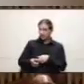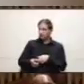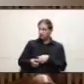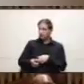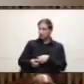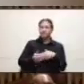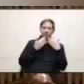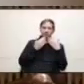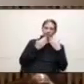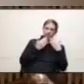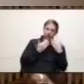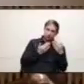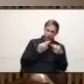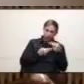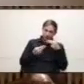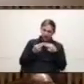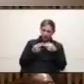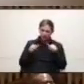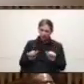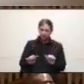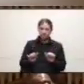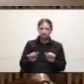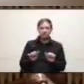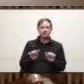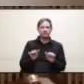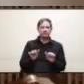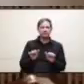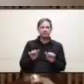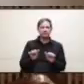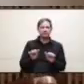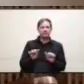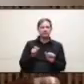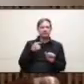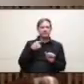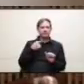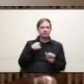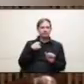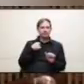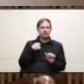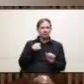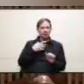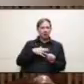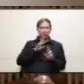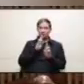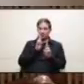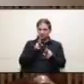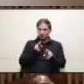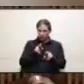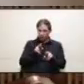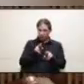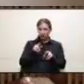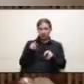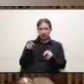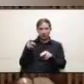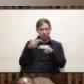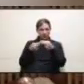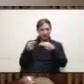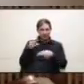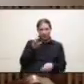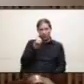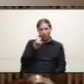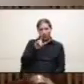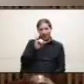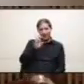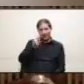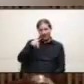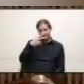No, thank you very much, Chairperson. Chairperson, I just want to respond to the issue raised by Honorable Oliphant, that the